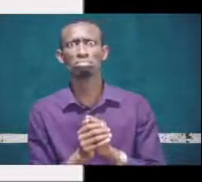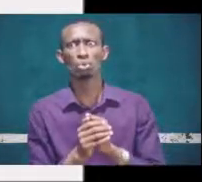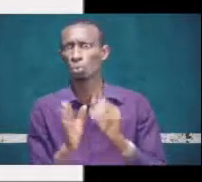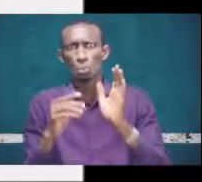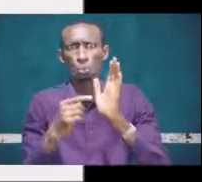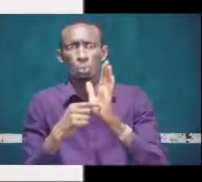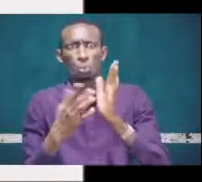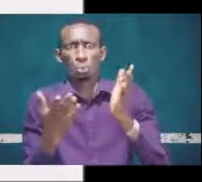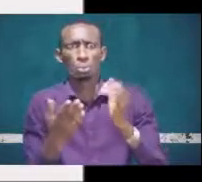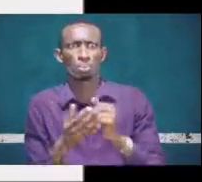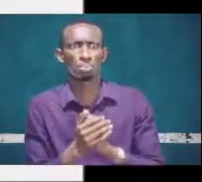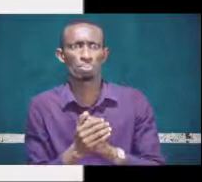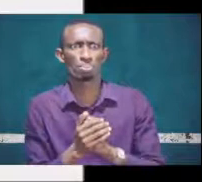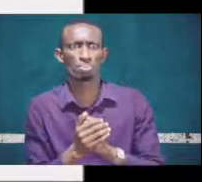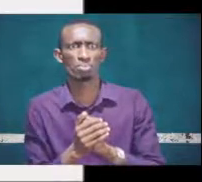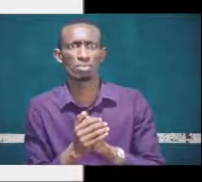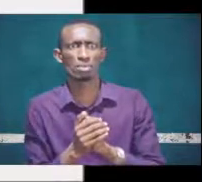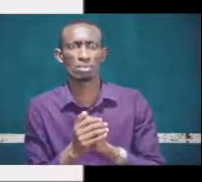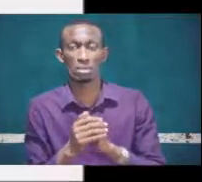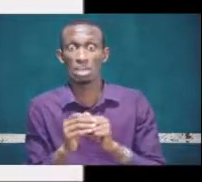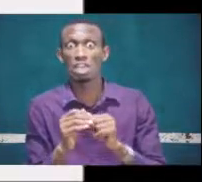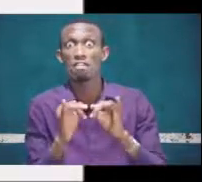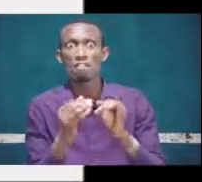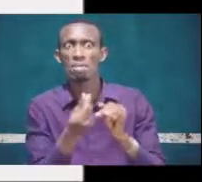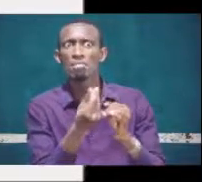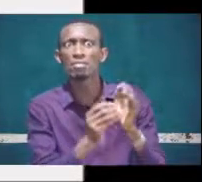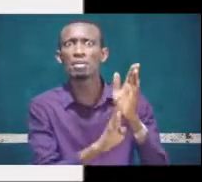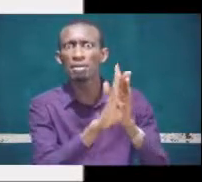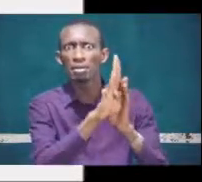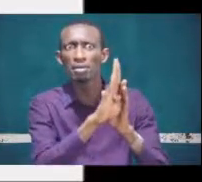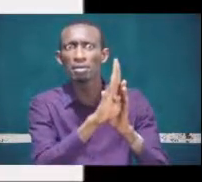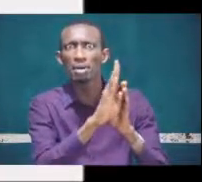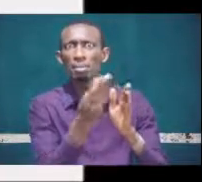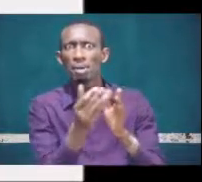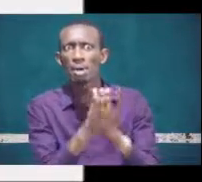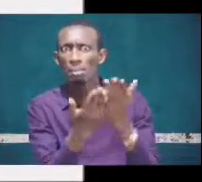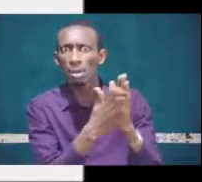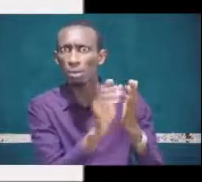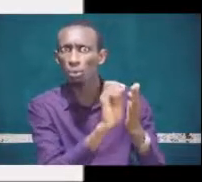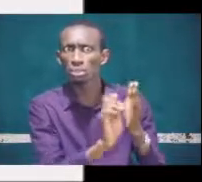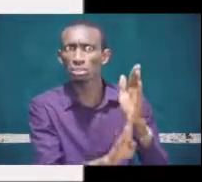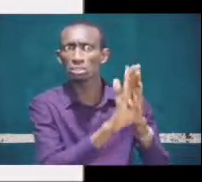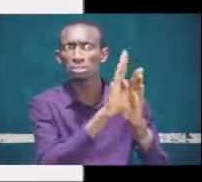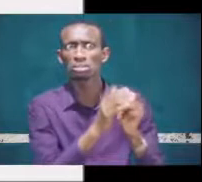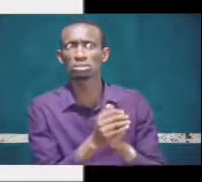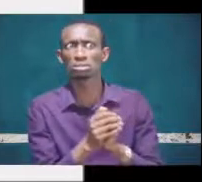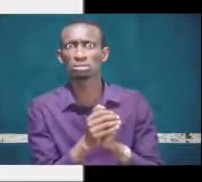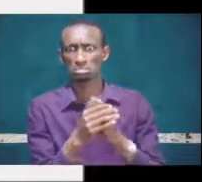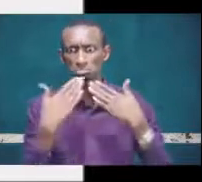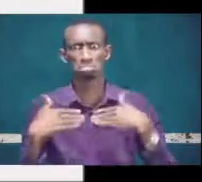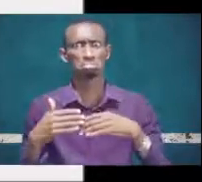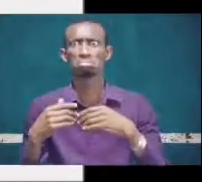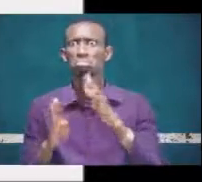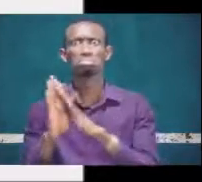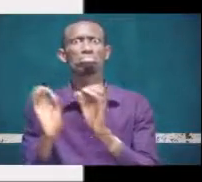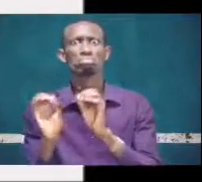can't affect the demand for dry sales, because these two commodities are not related at all. So the demand for